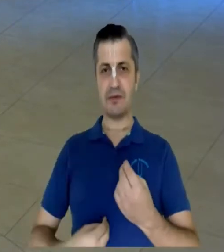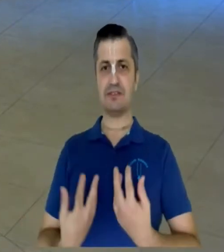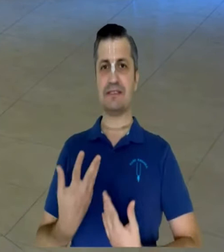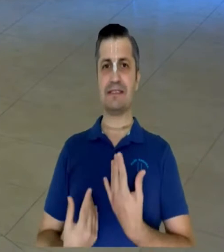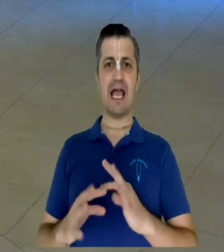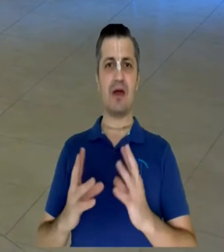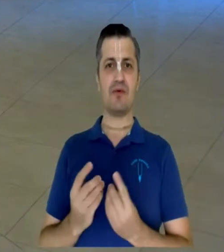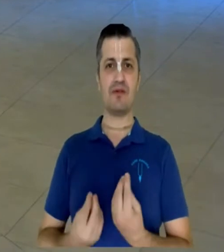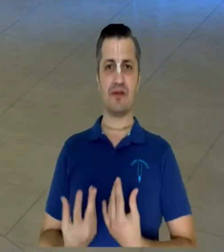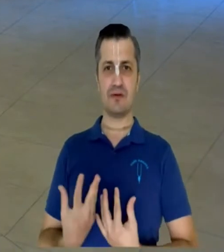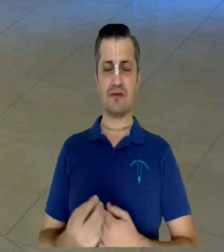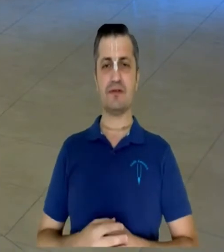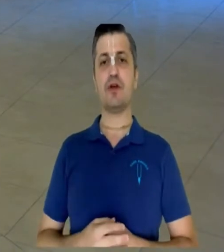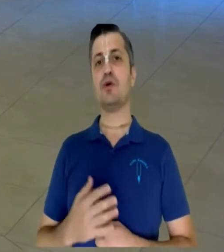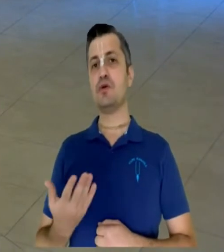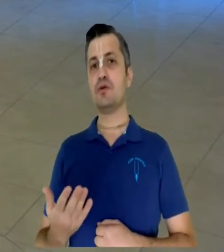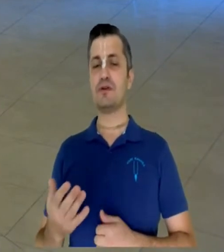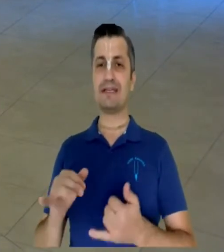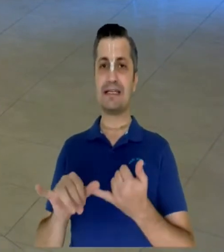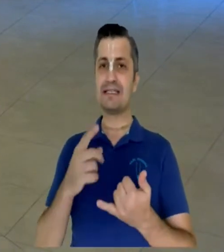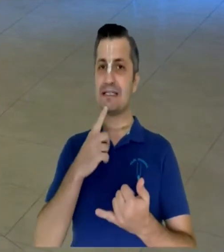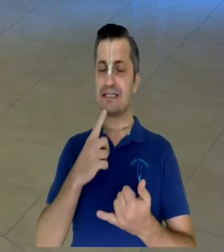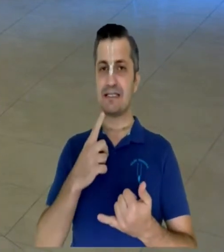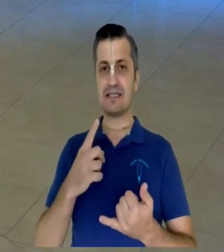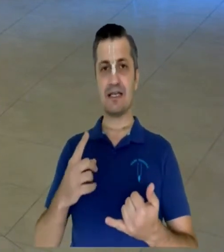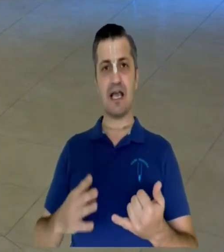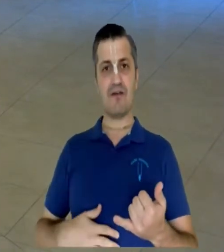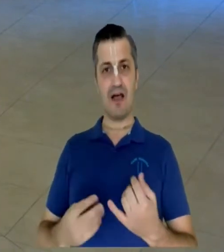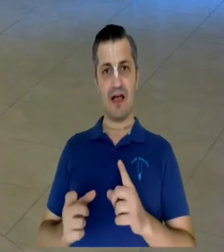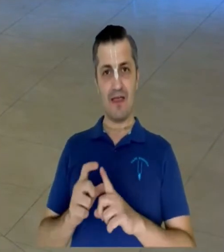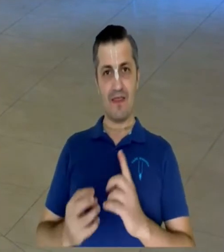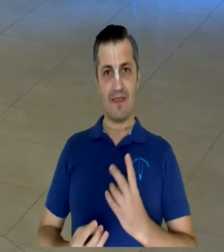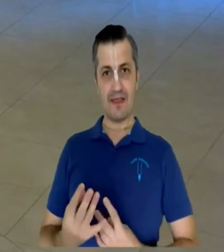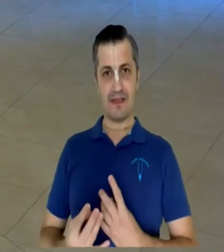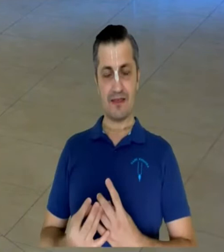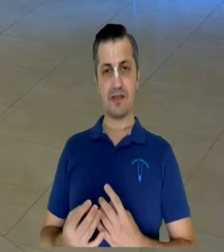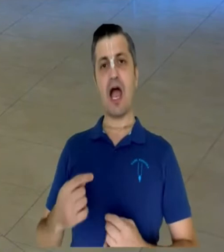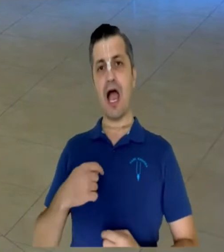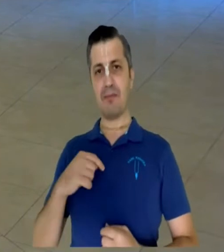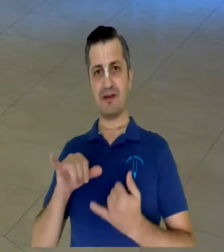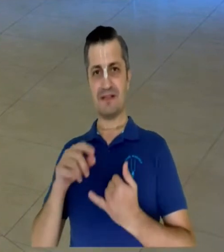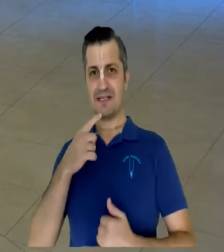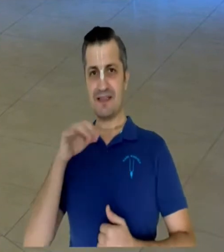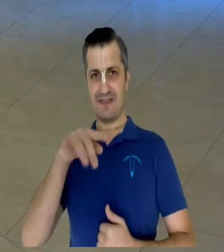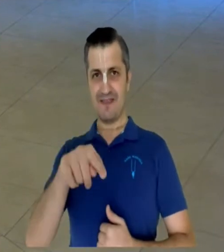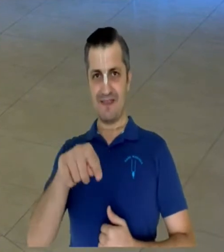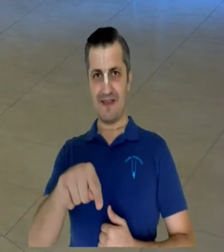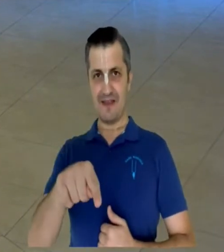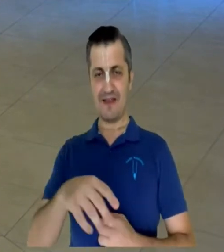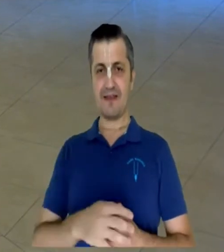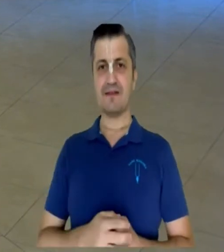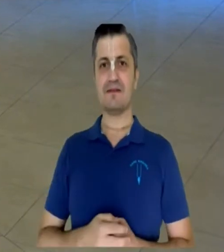So Krishna says, I am the fire of digestion in the bodies of all living entities, and I join with the air of